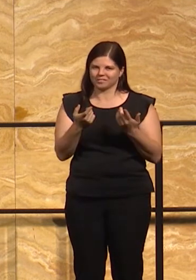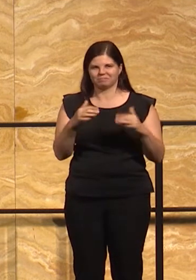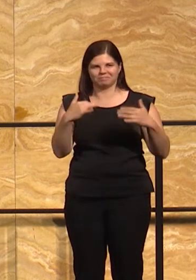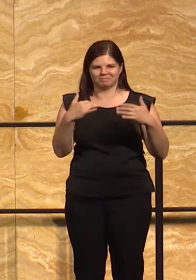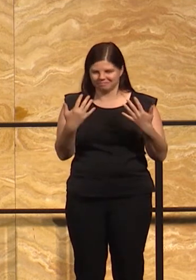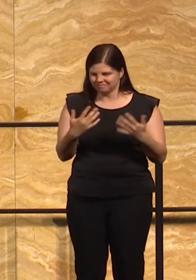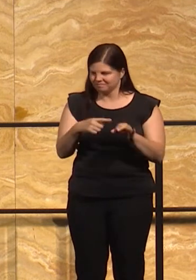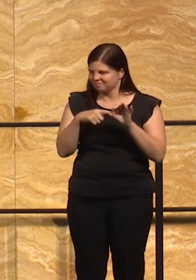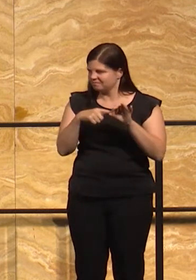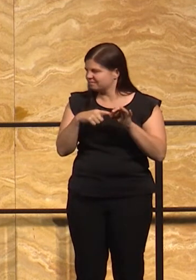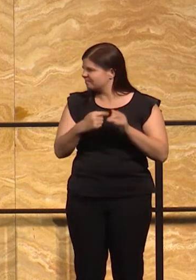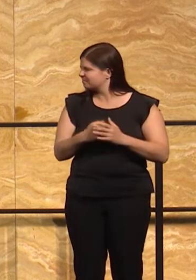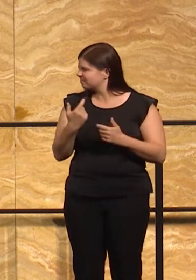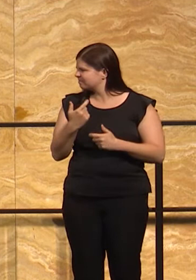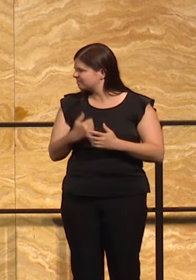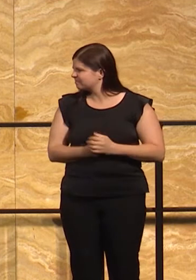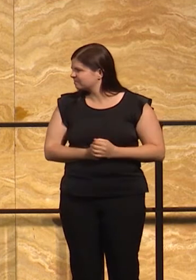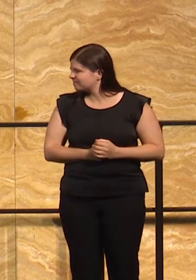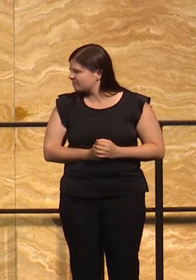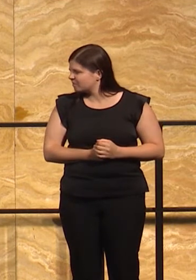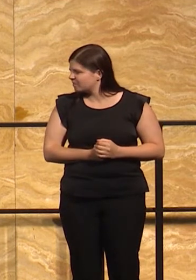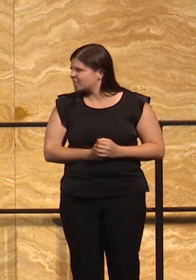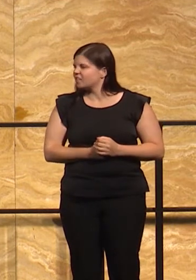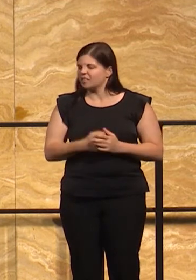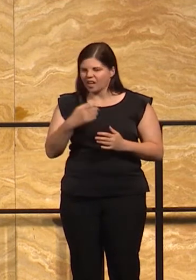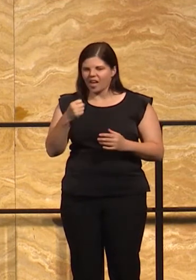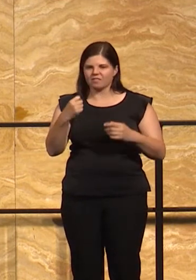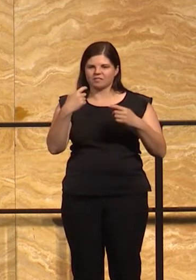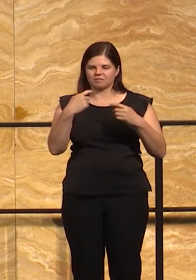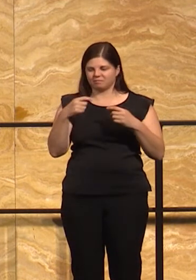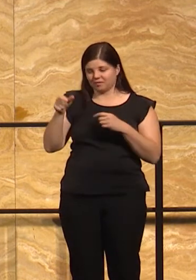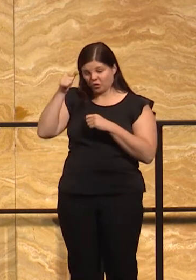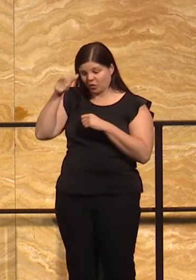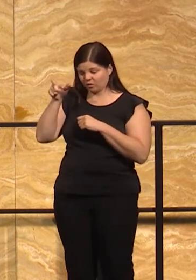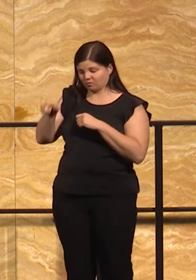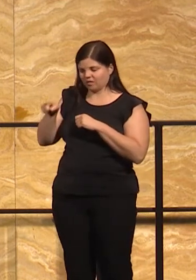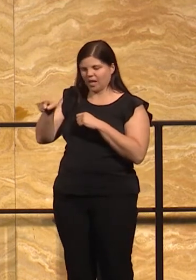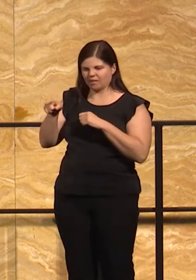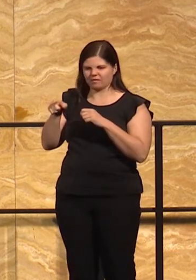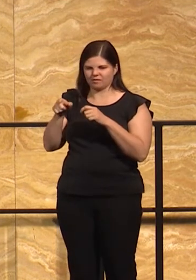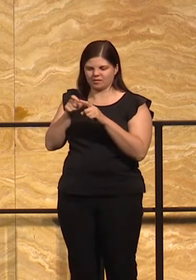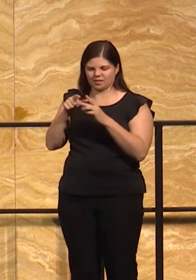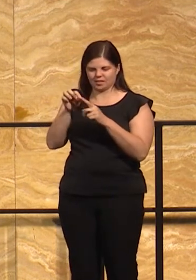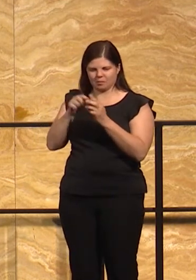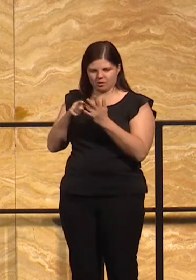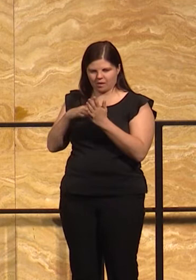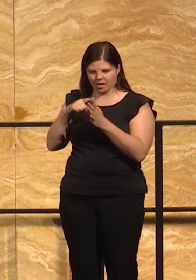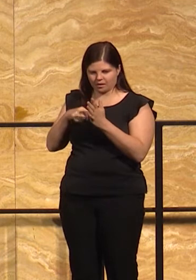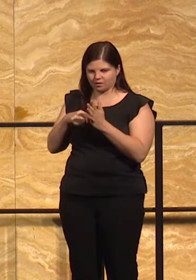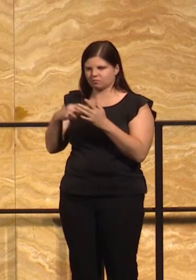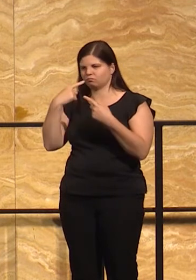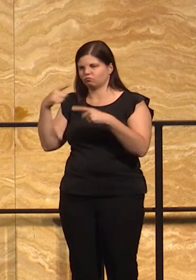You know, Martti Ahtisaari, great statesman, diplomat, but being Finnish, is extremely low-key.